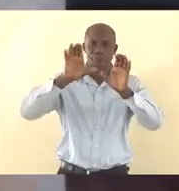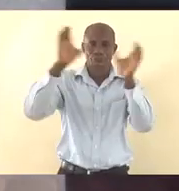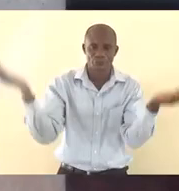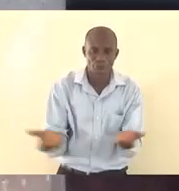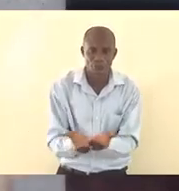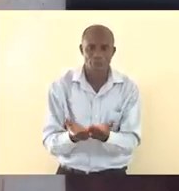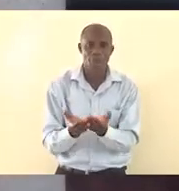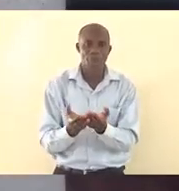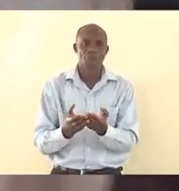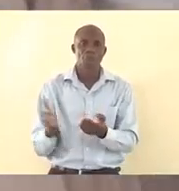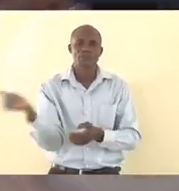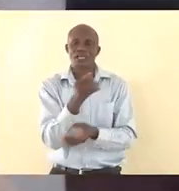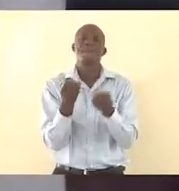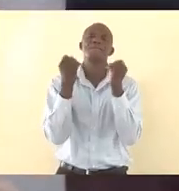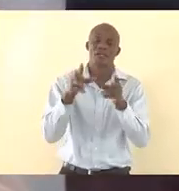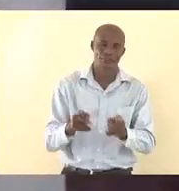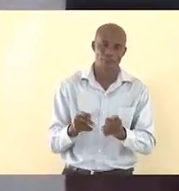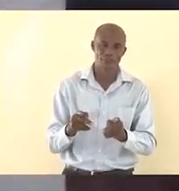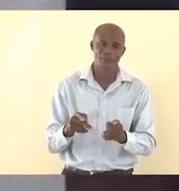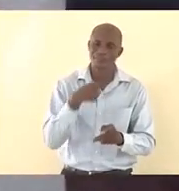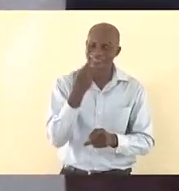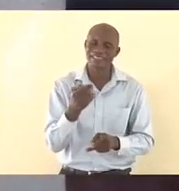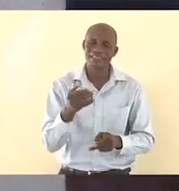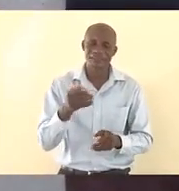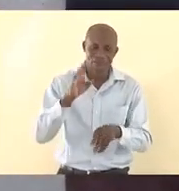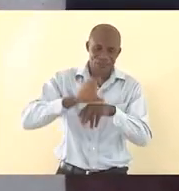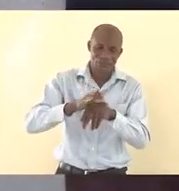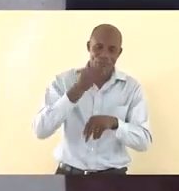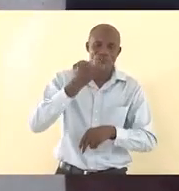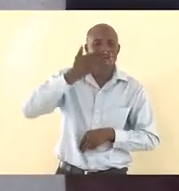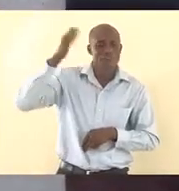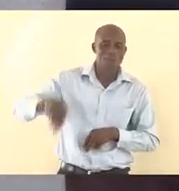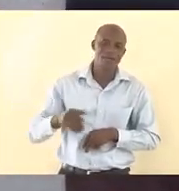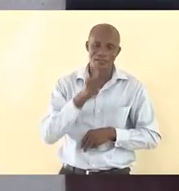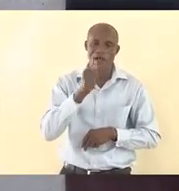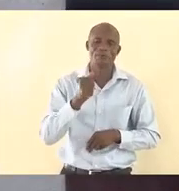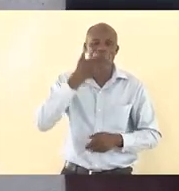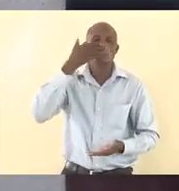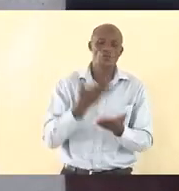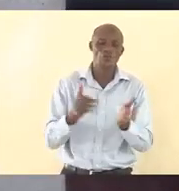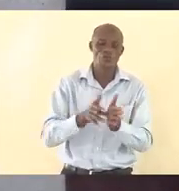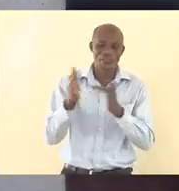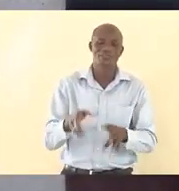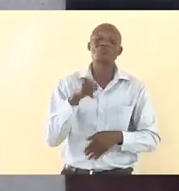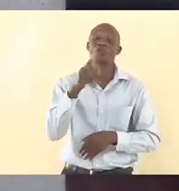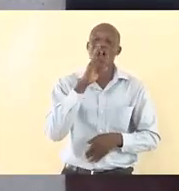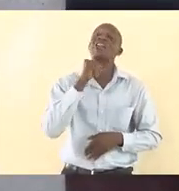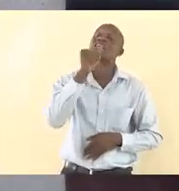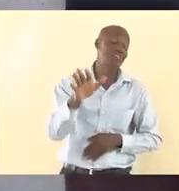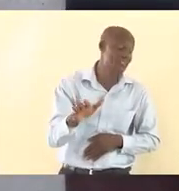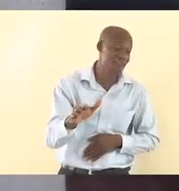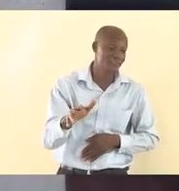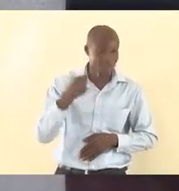are many people who say the church is bad, and then, but I am a good Christian. If I believe my Christian, you are not a Christian, my friend, because a Christian has to be a